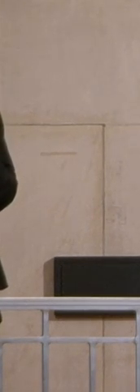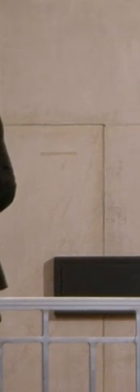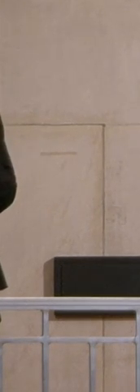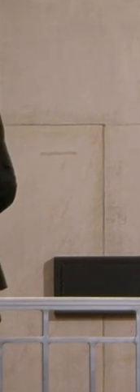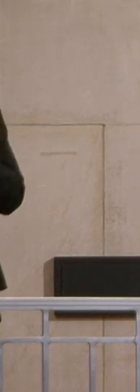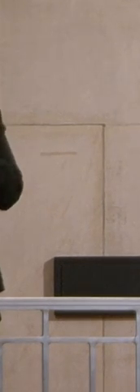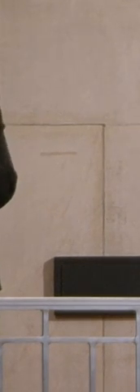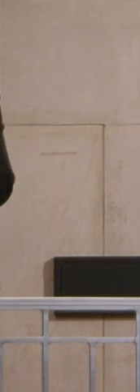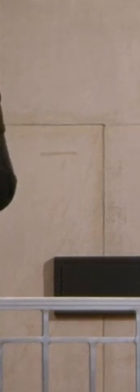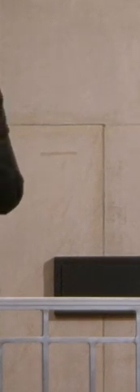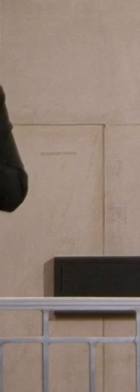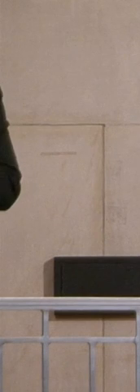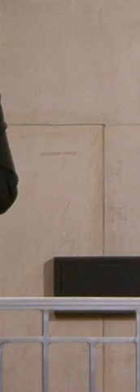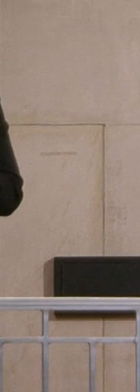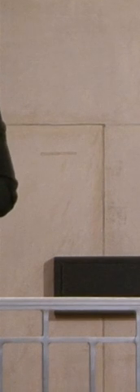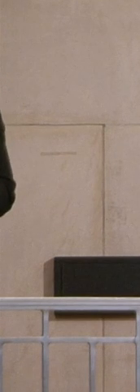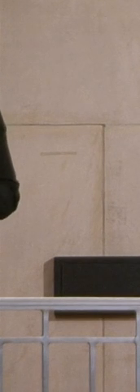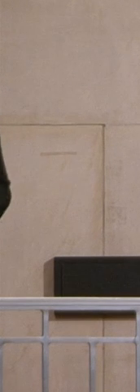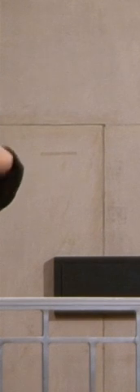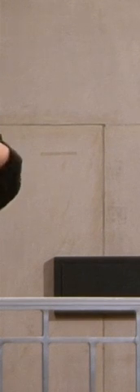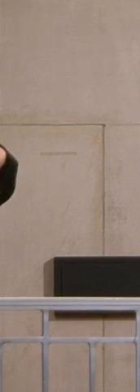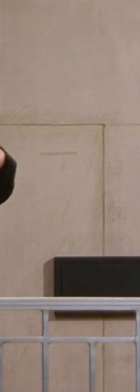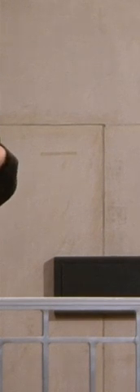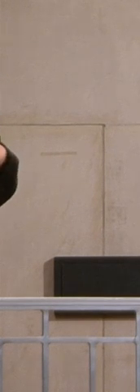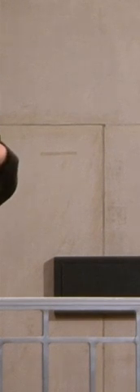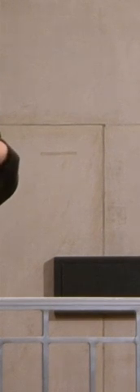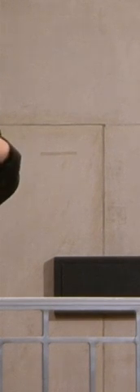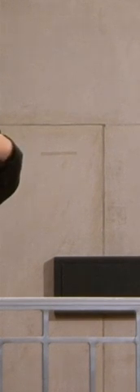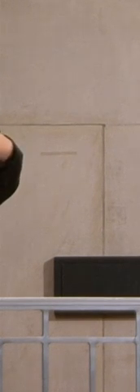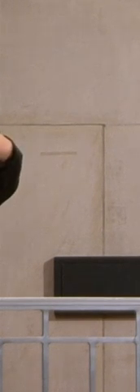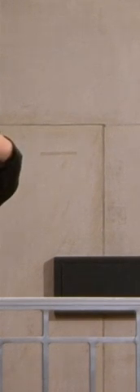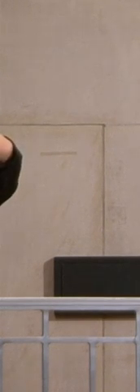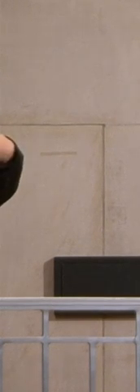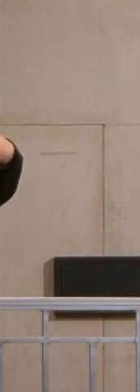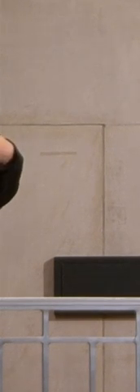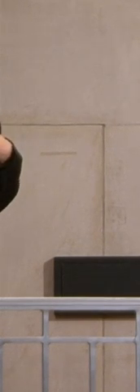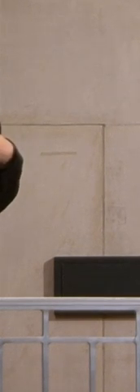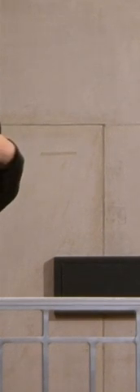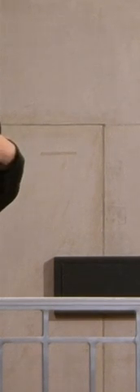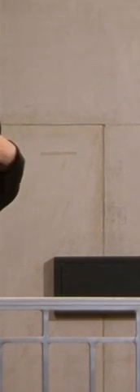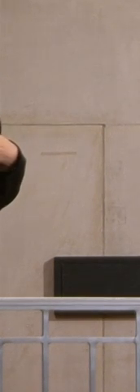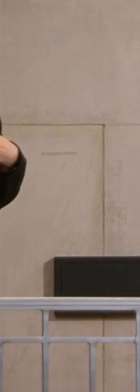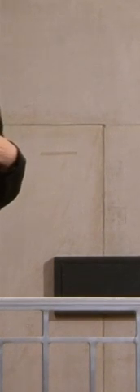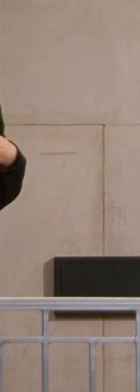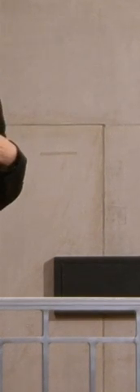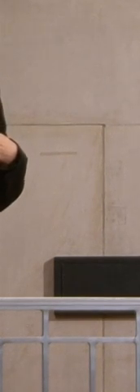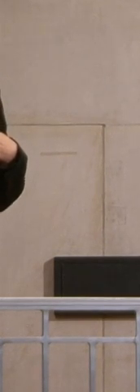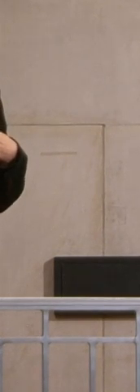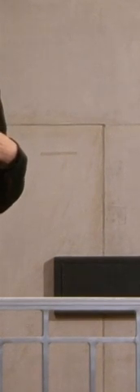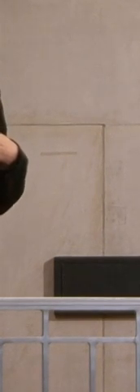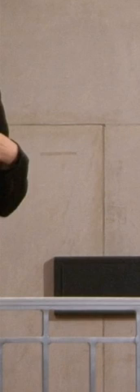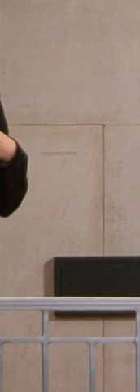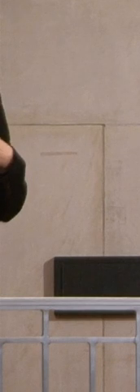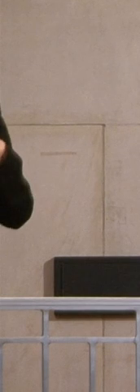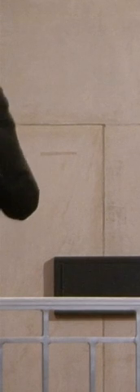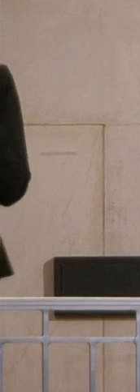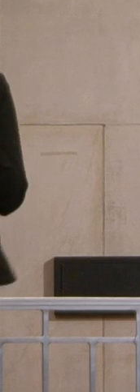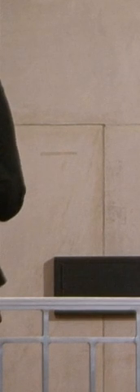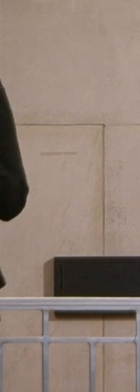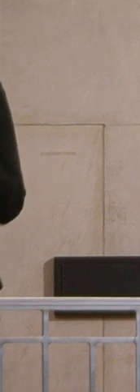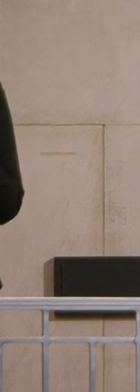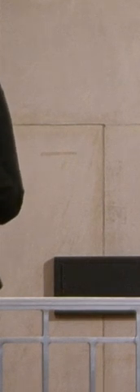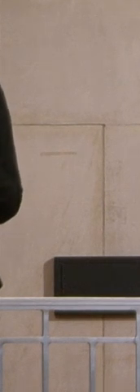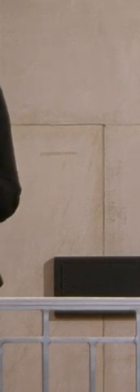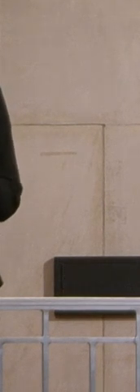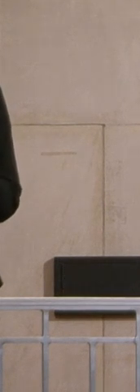words that day, and I literally felt my head lift and my back straighten, my spirit restore, and